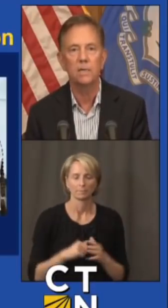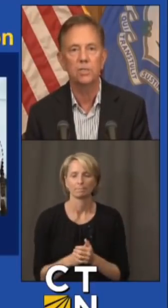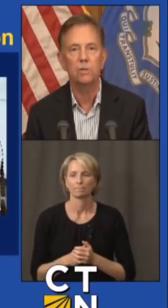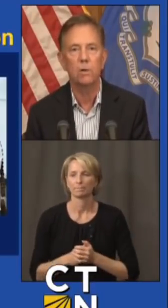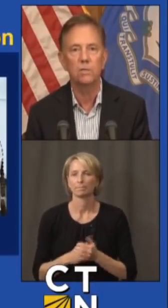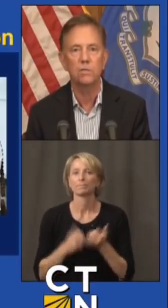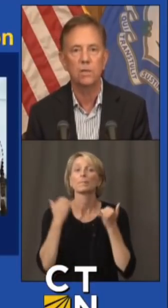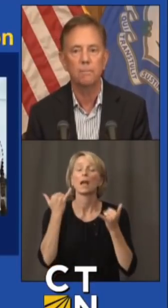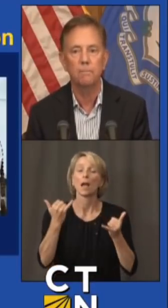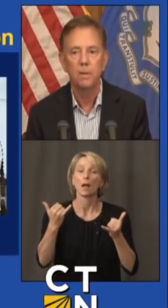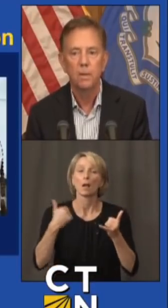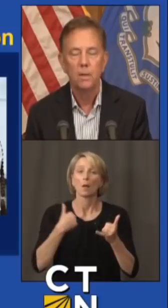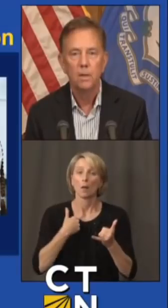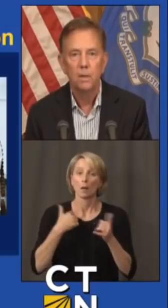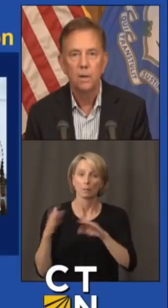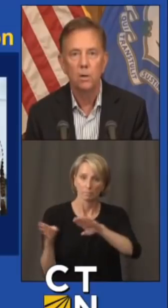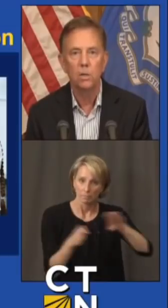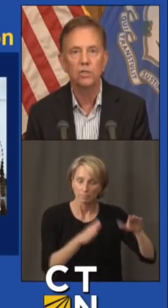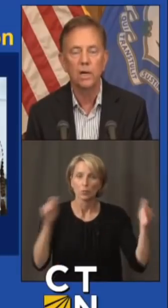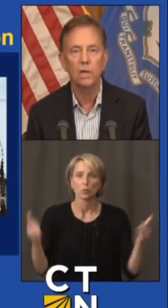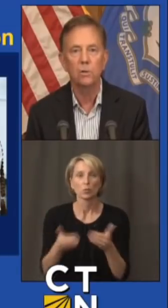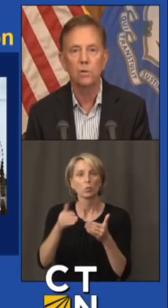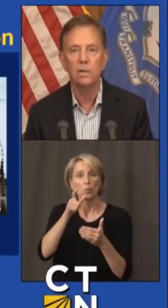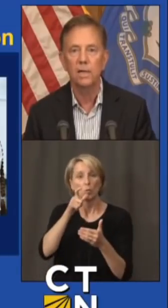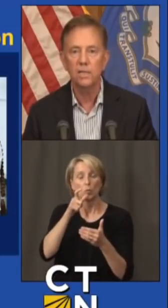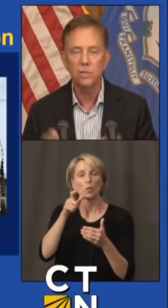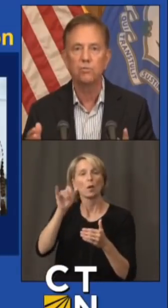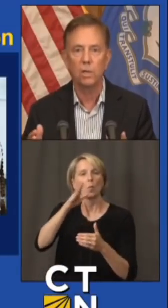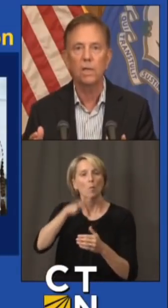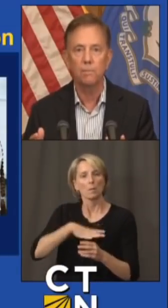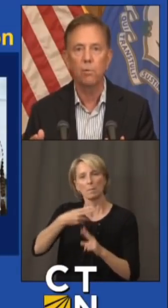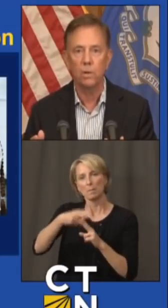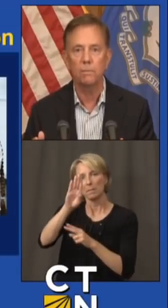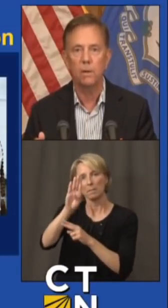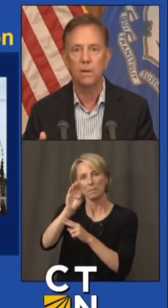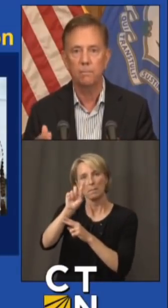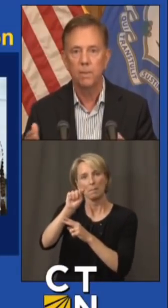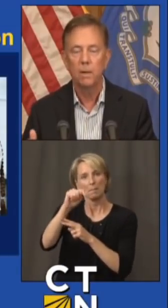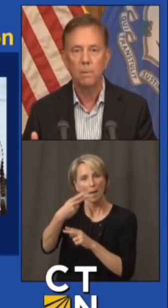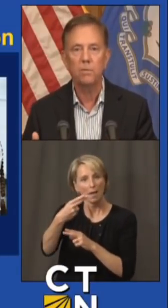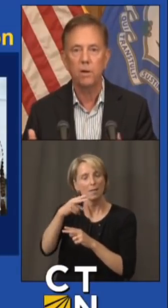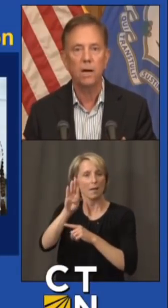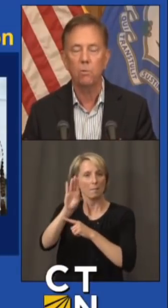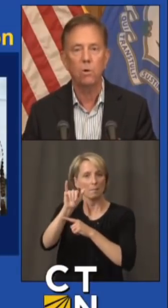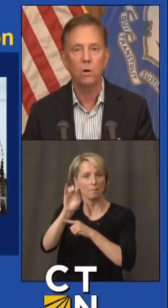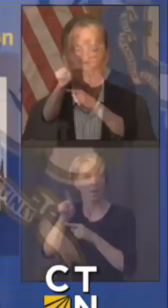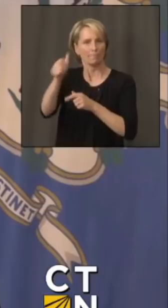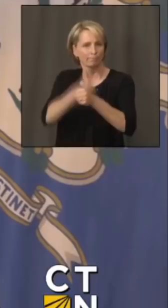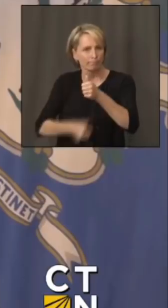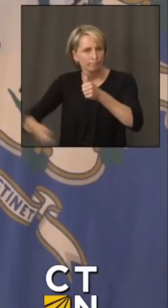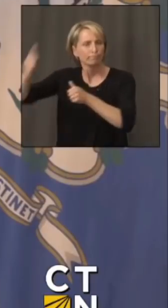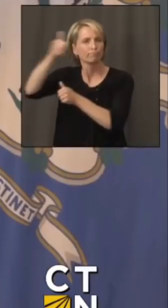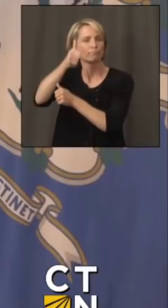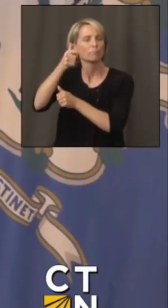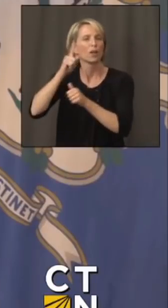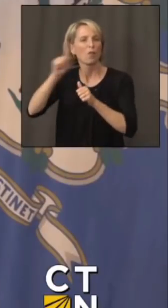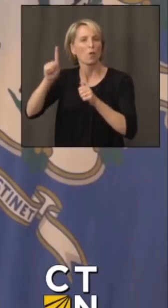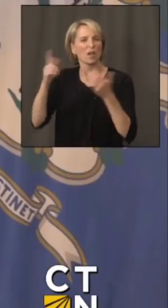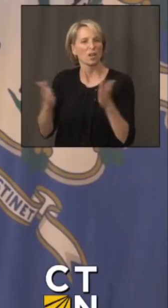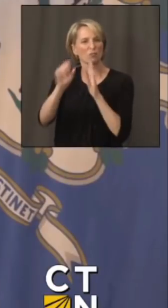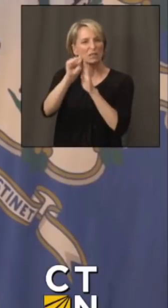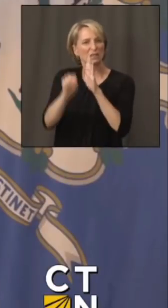Bai. She runs our early childhood, and this is really important. Beth and I were on with hundreds